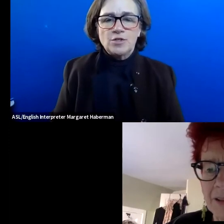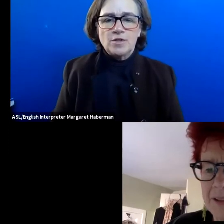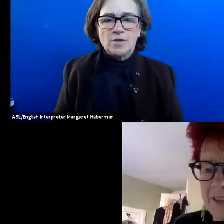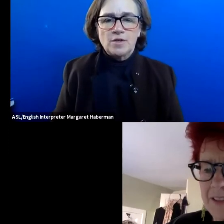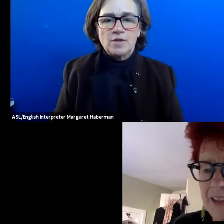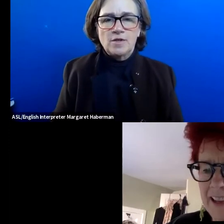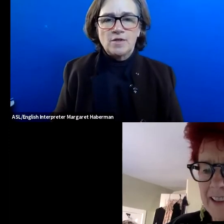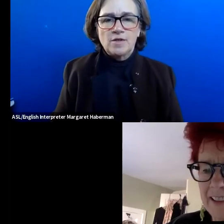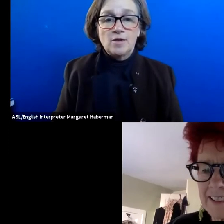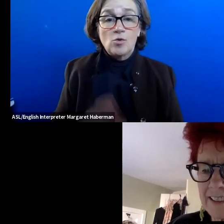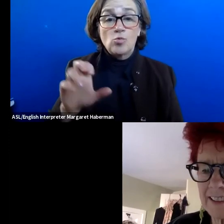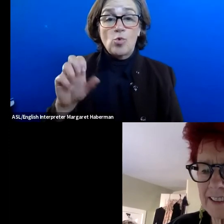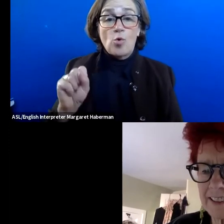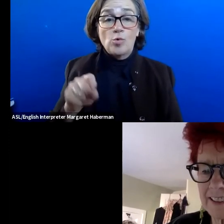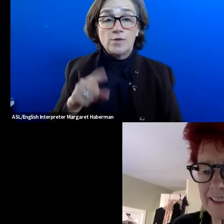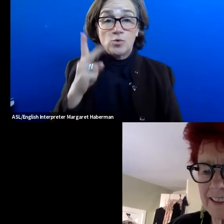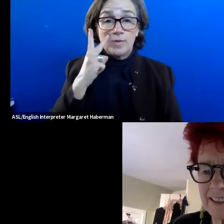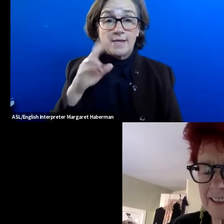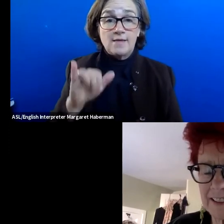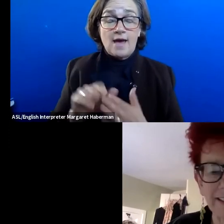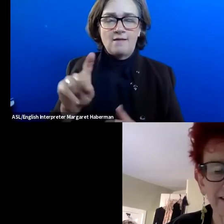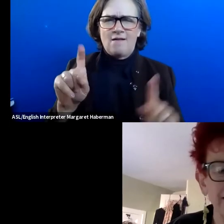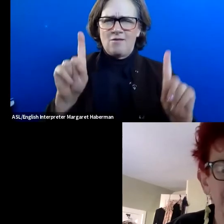Okay, Rose, have you got that?